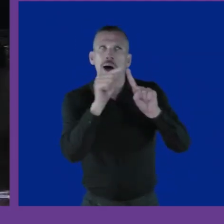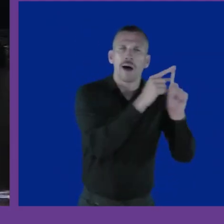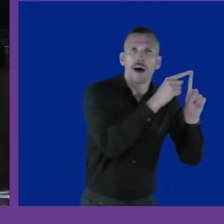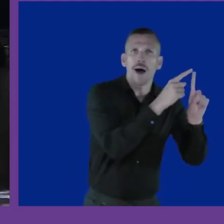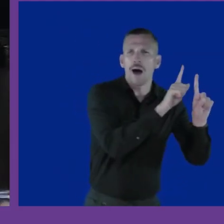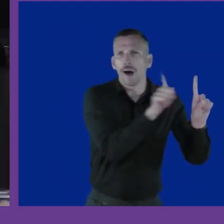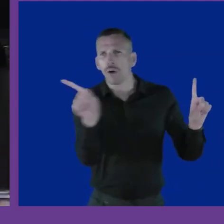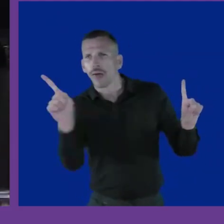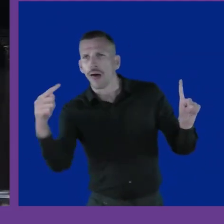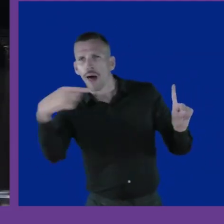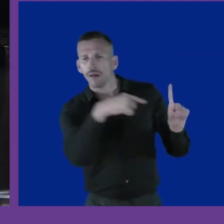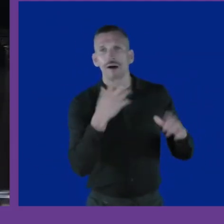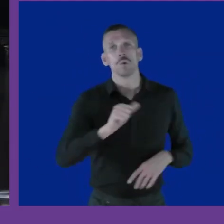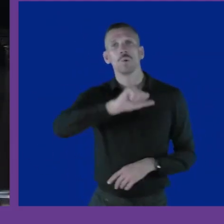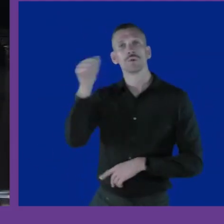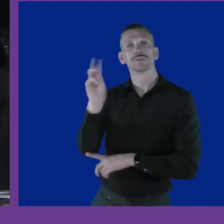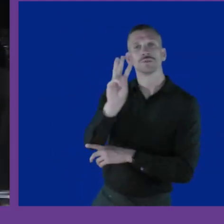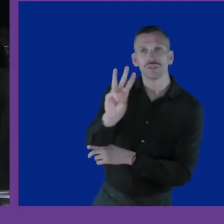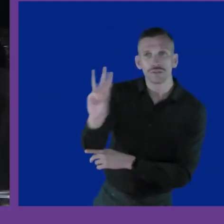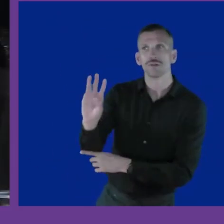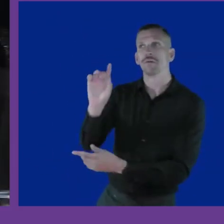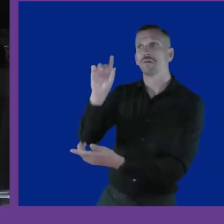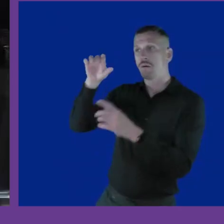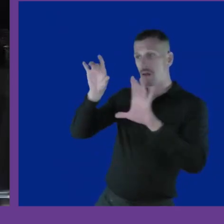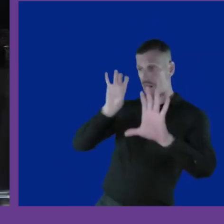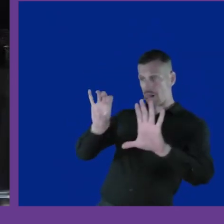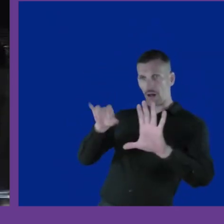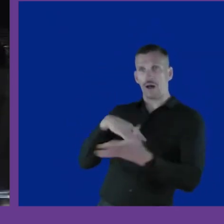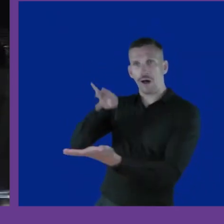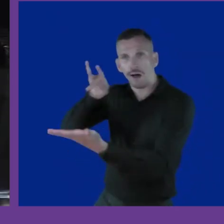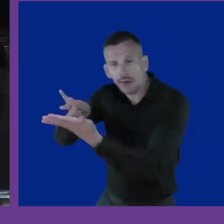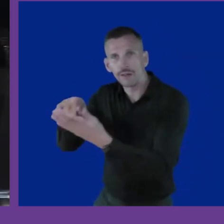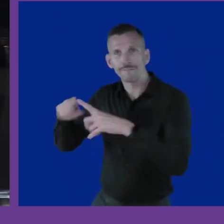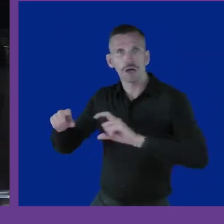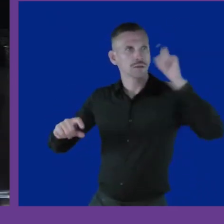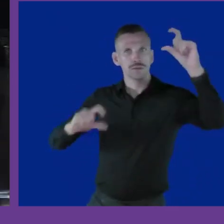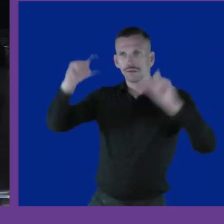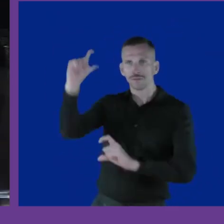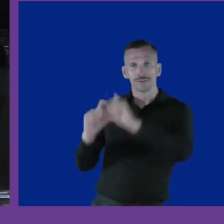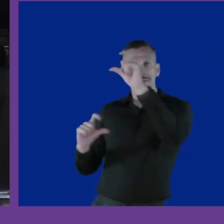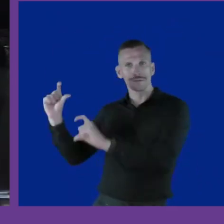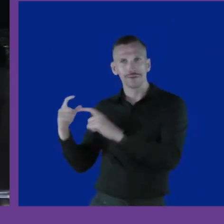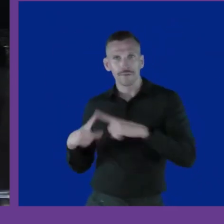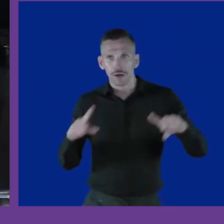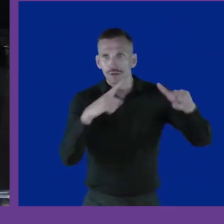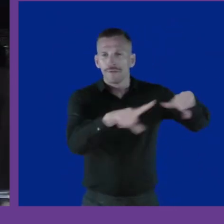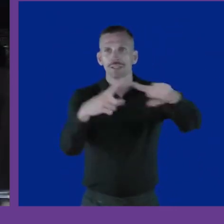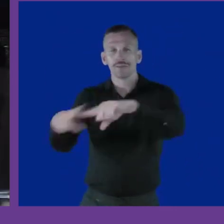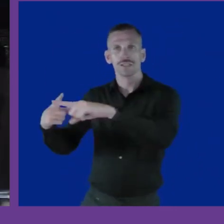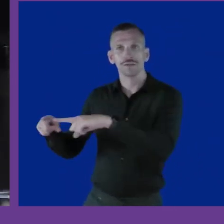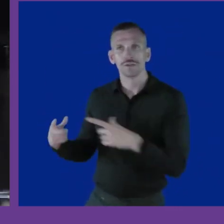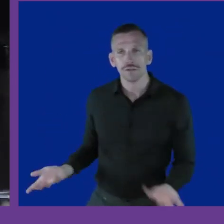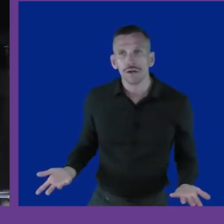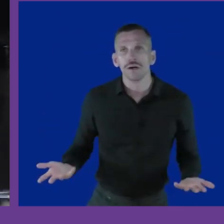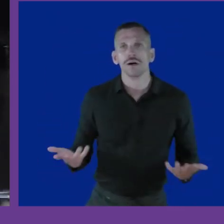hold 2 fingers on the screen for 2 seconds. In some cases, you need to ask the merchant, the